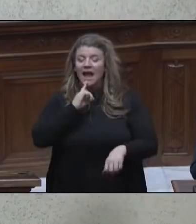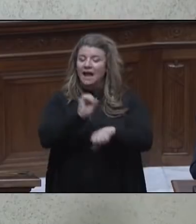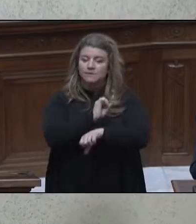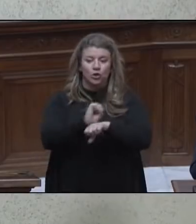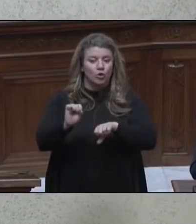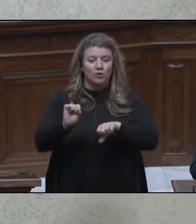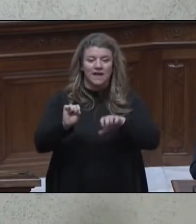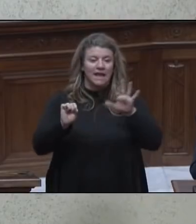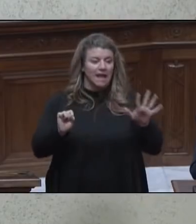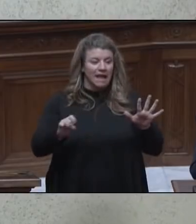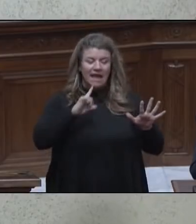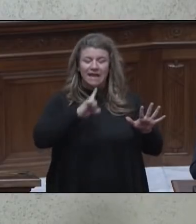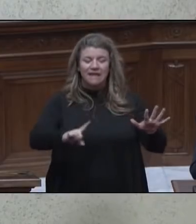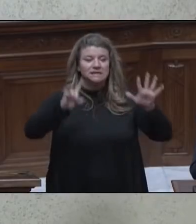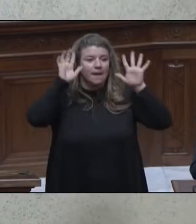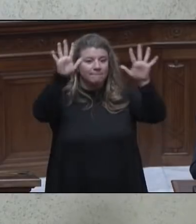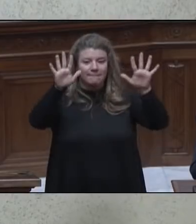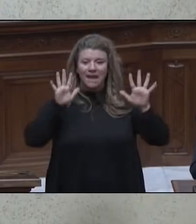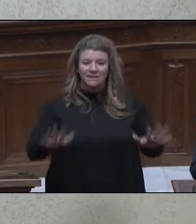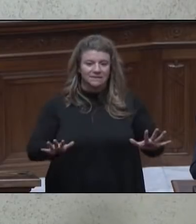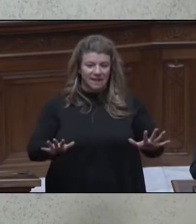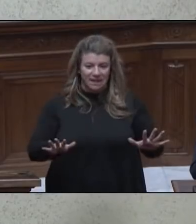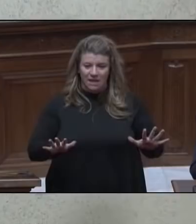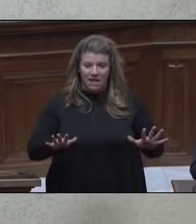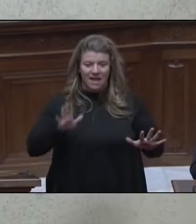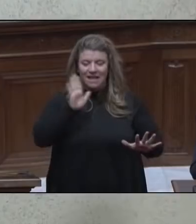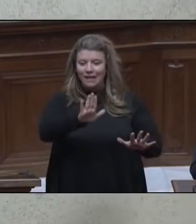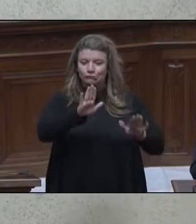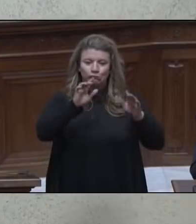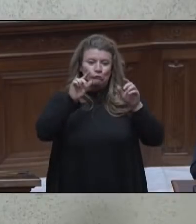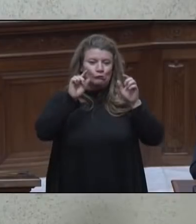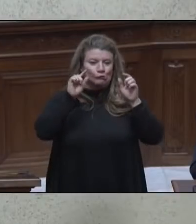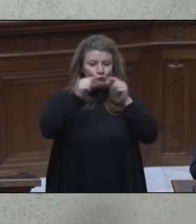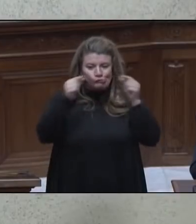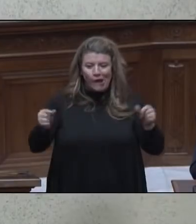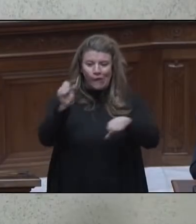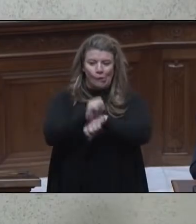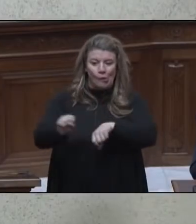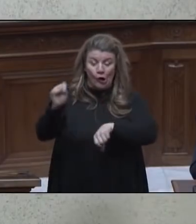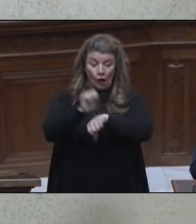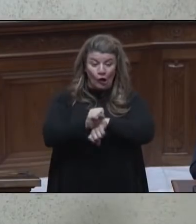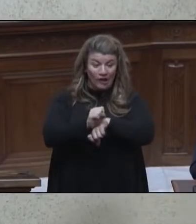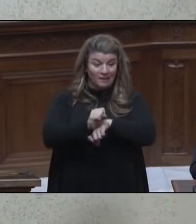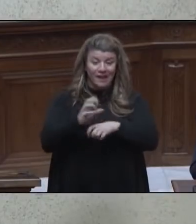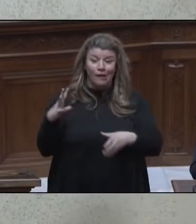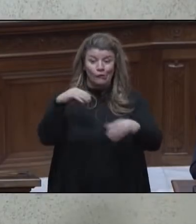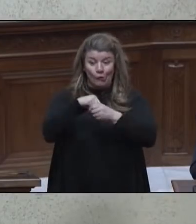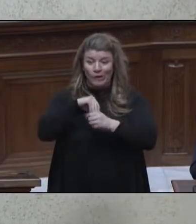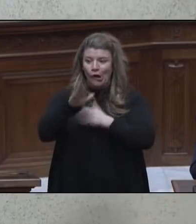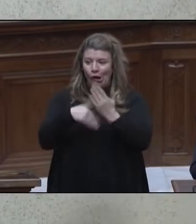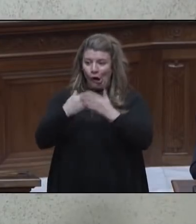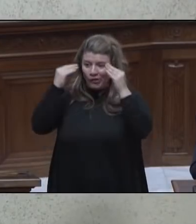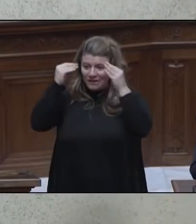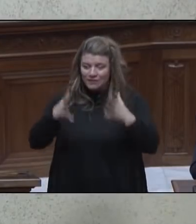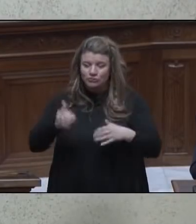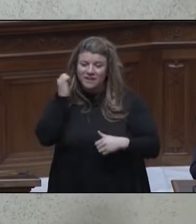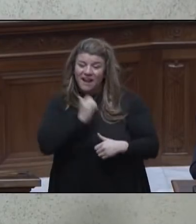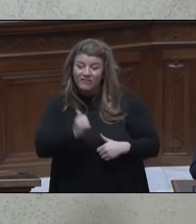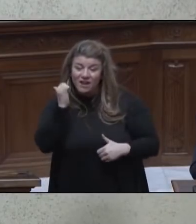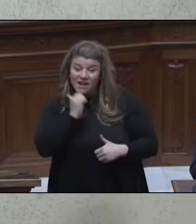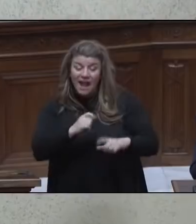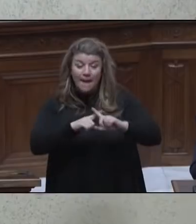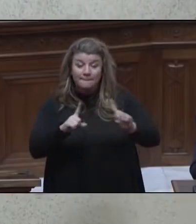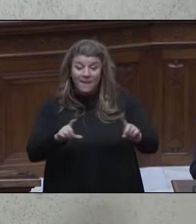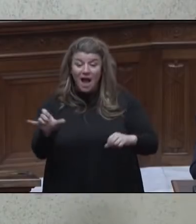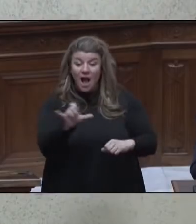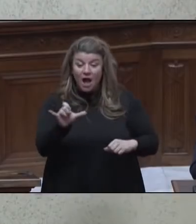Absolutely, it is amazing what great work that our teachers do every day. But also,